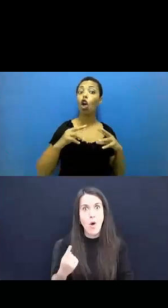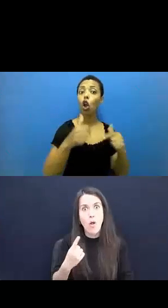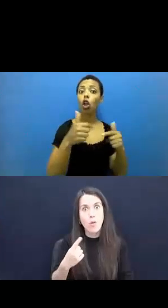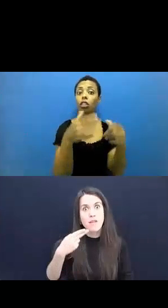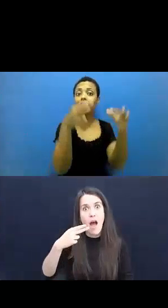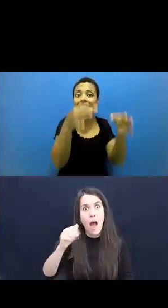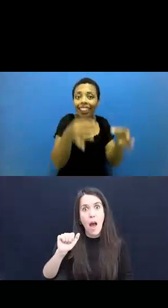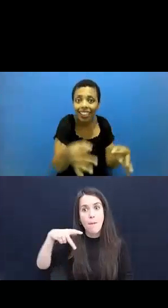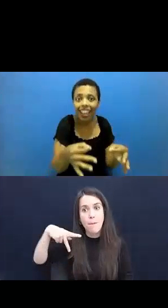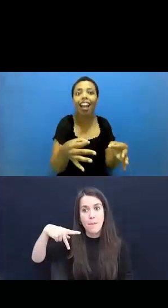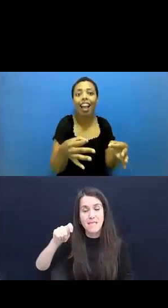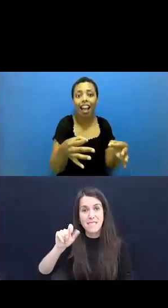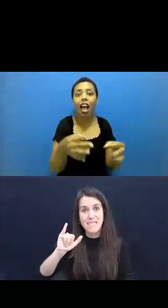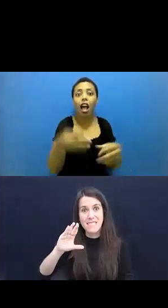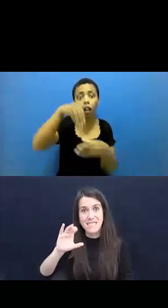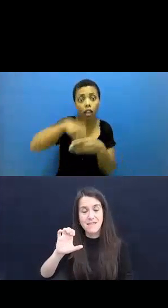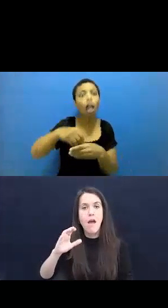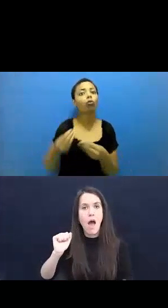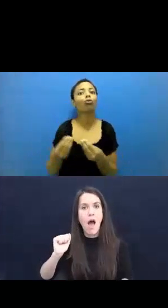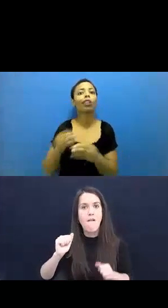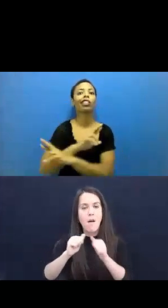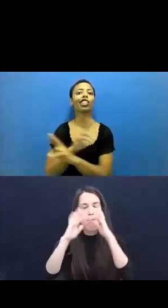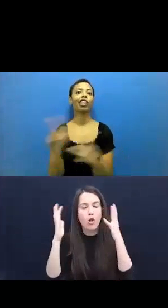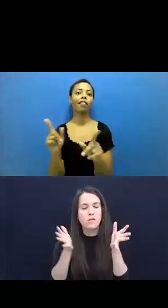multidimensional meanings and emotions.